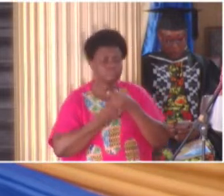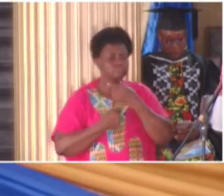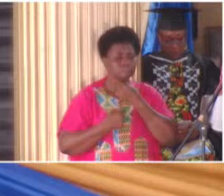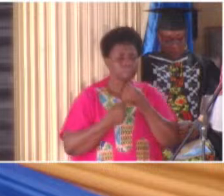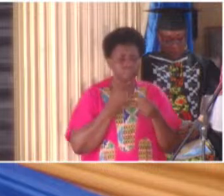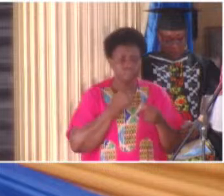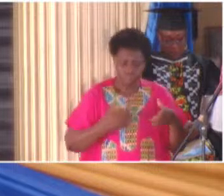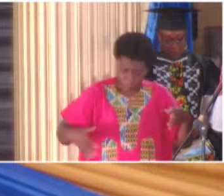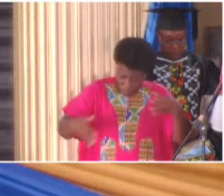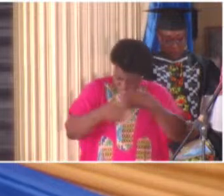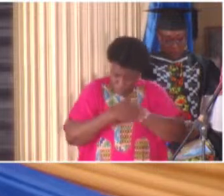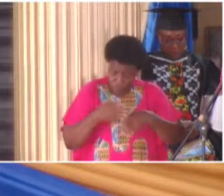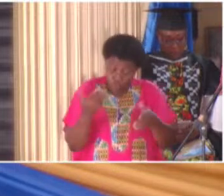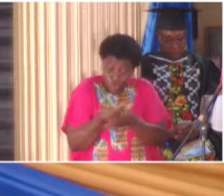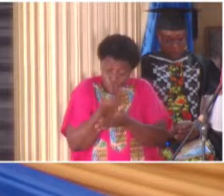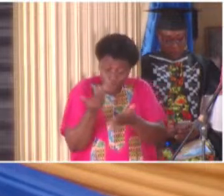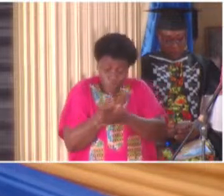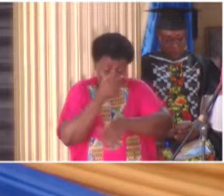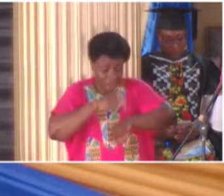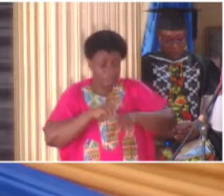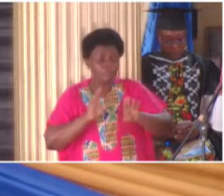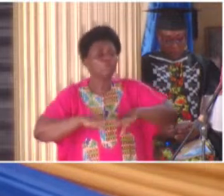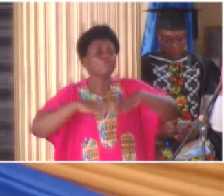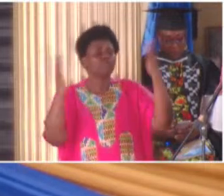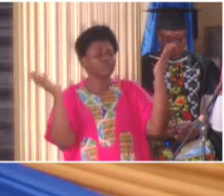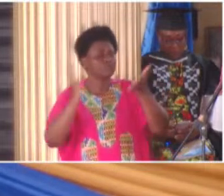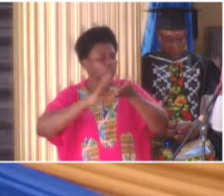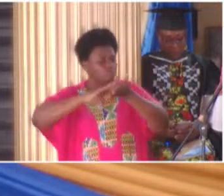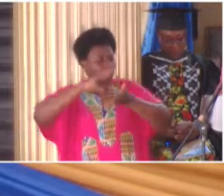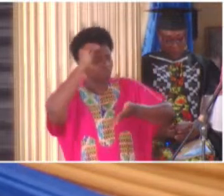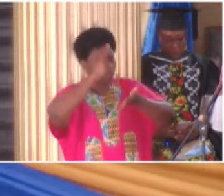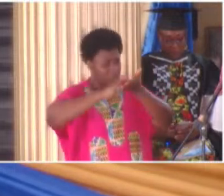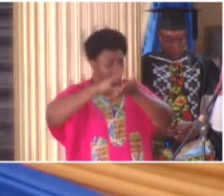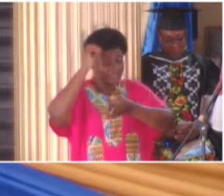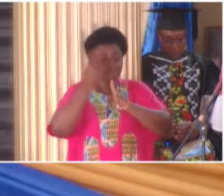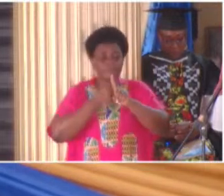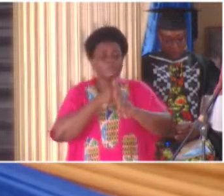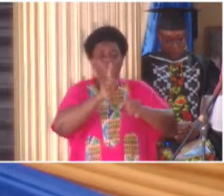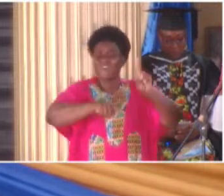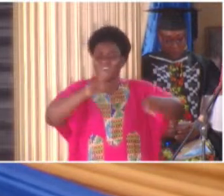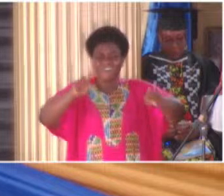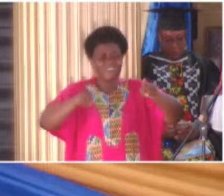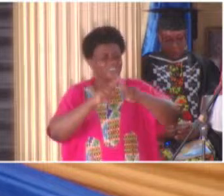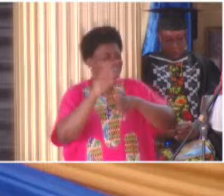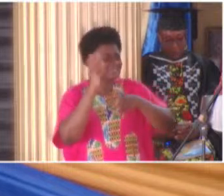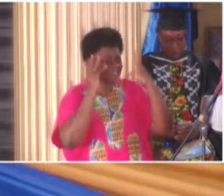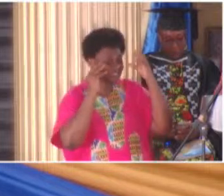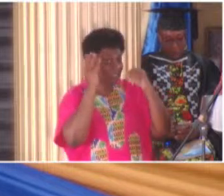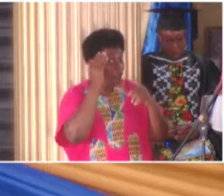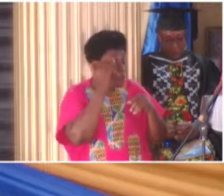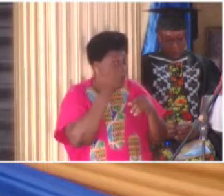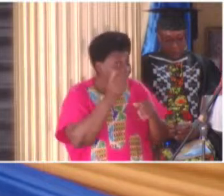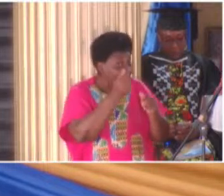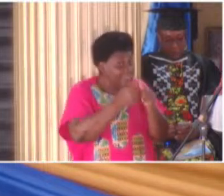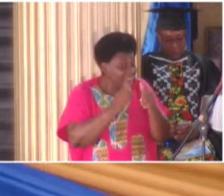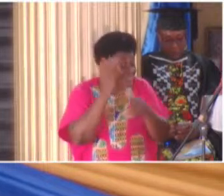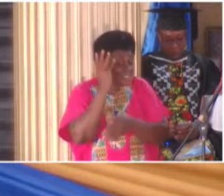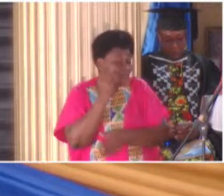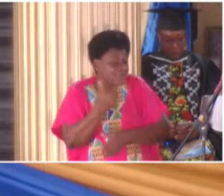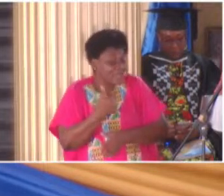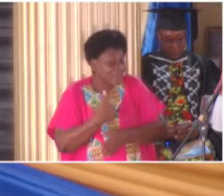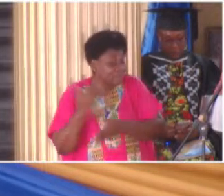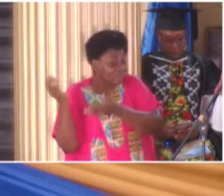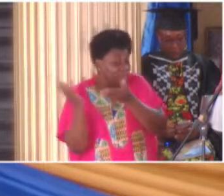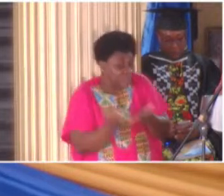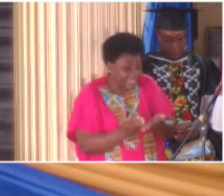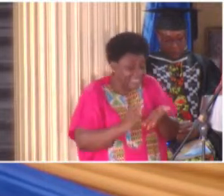the times, and be open to learning from all your experiences, because each experience brings